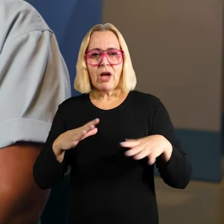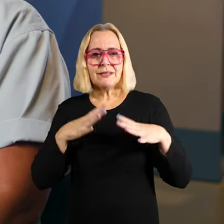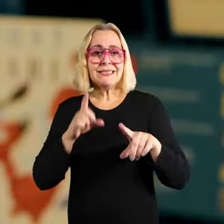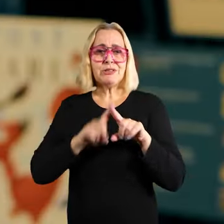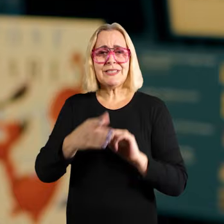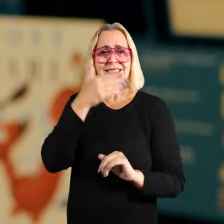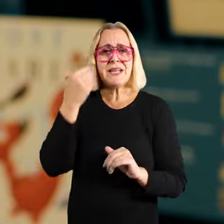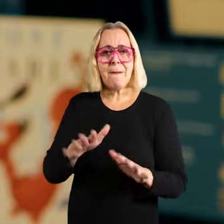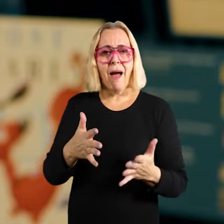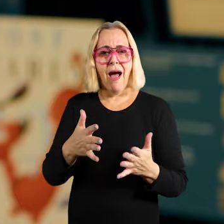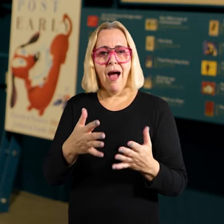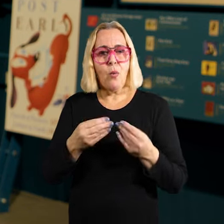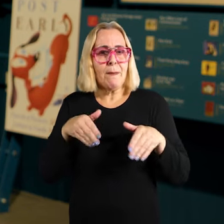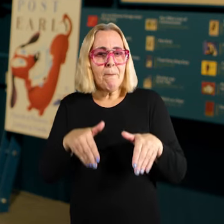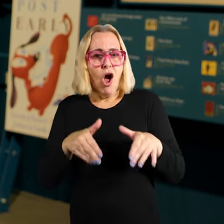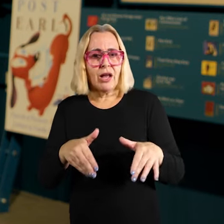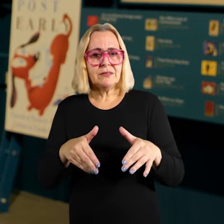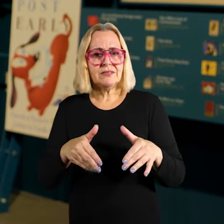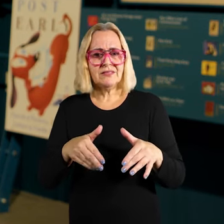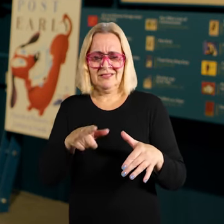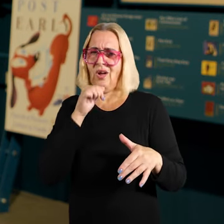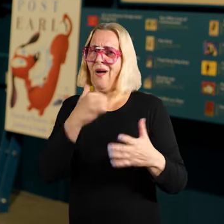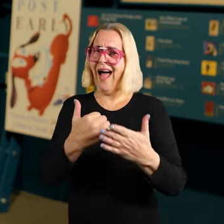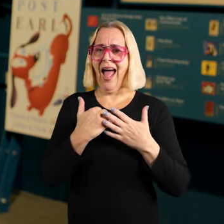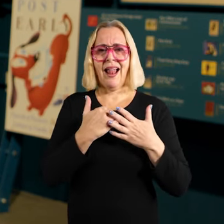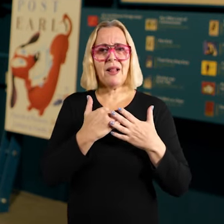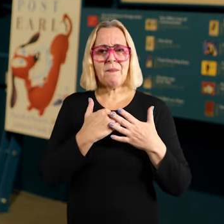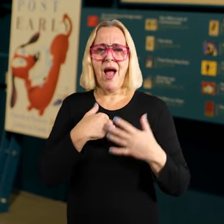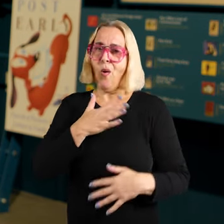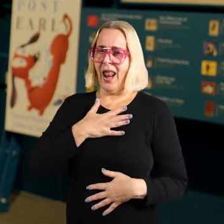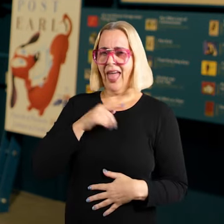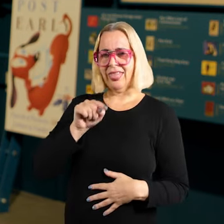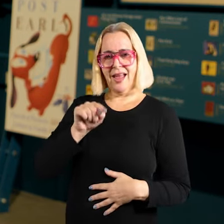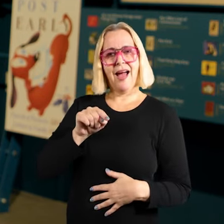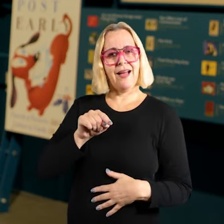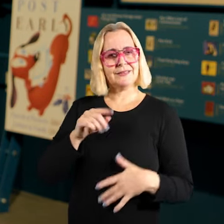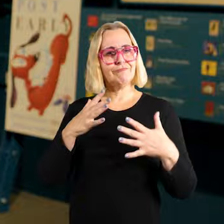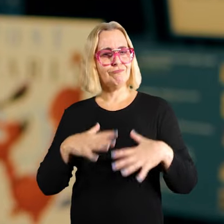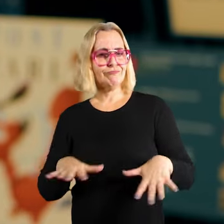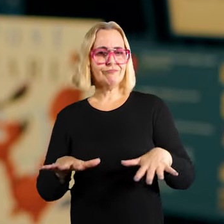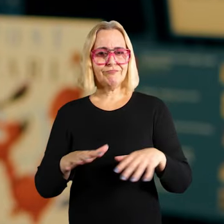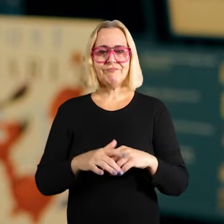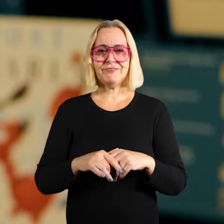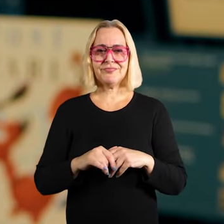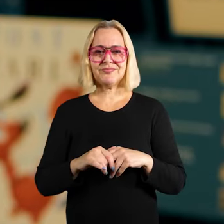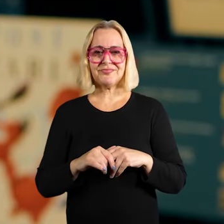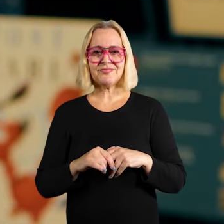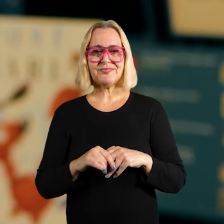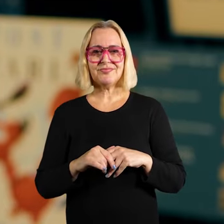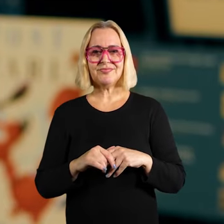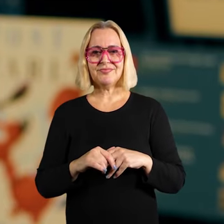side. If I had a choice of designing my own uniform, I'd have a couple of dresses, especially for the summer, with